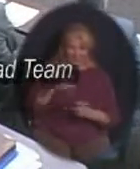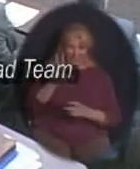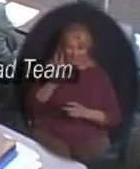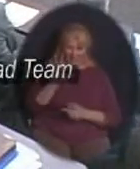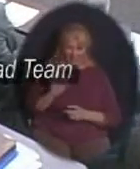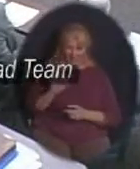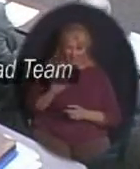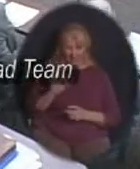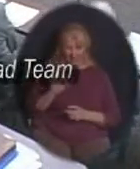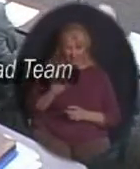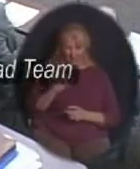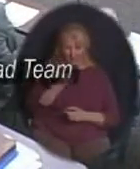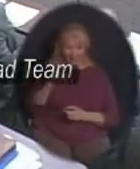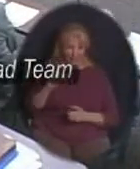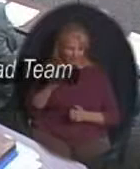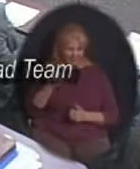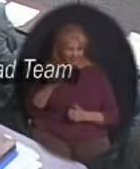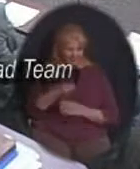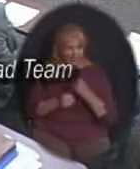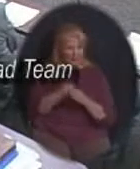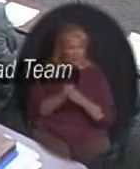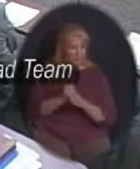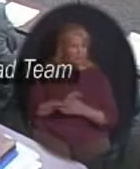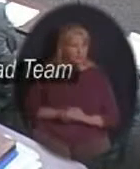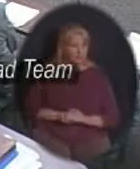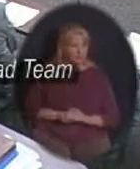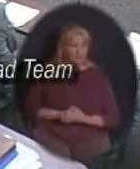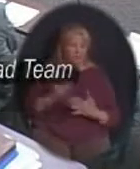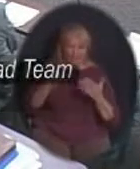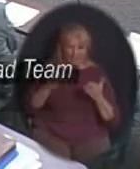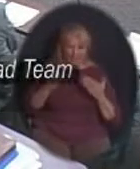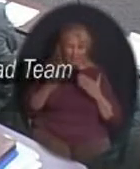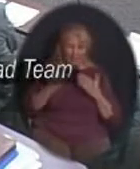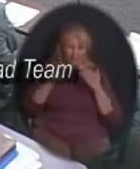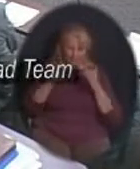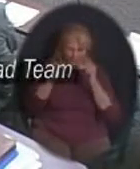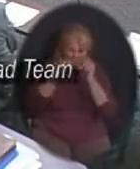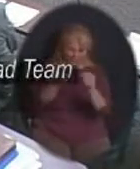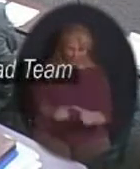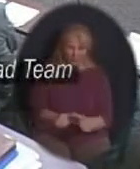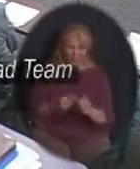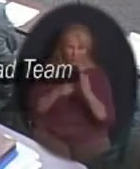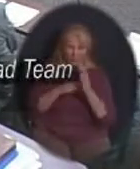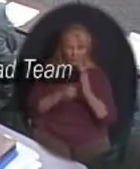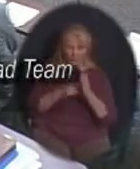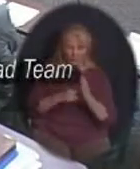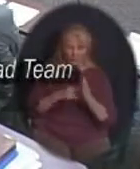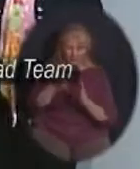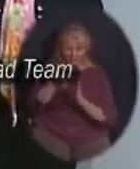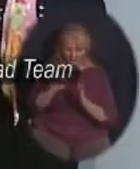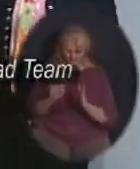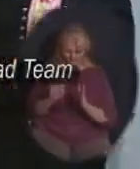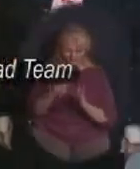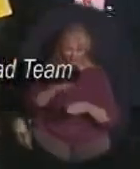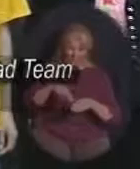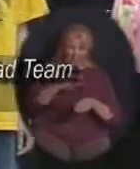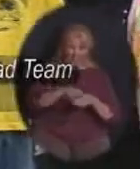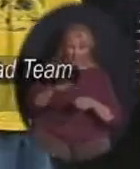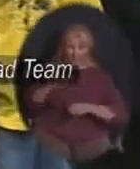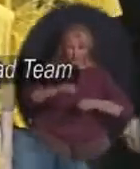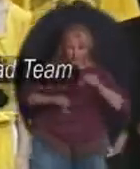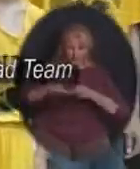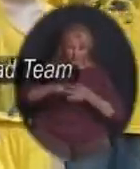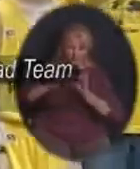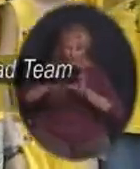in state. They will now go on to represent Kansas in the National Science Olympiad at Indiana University this